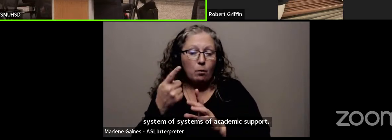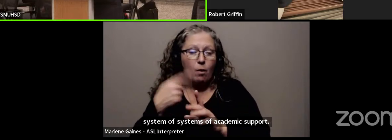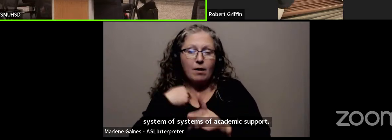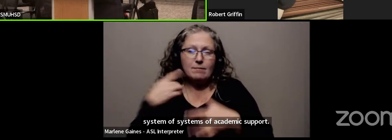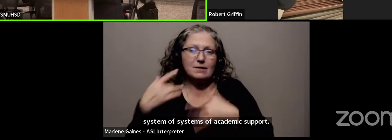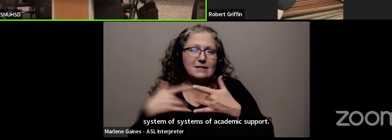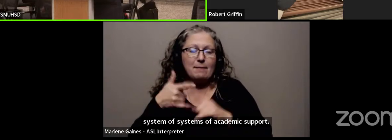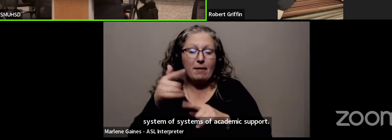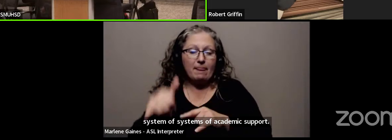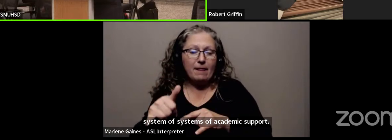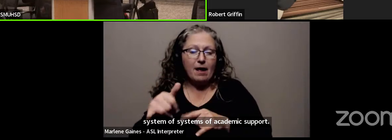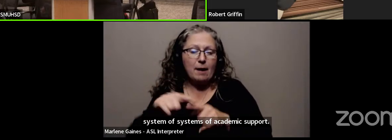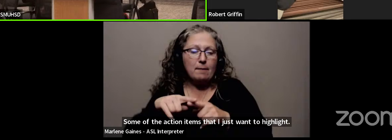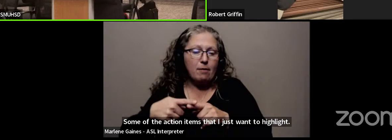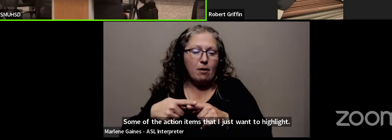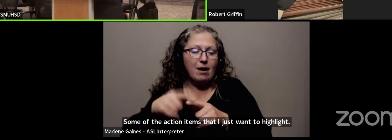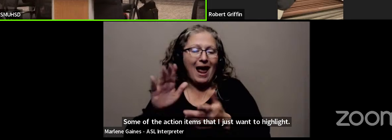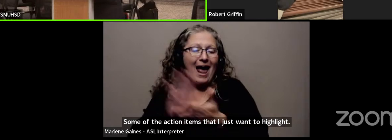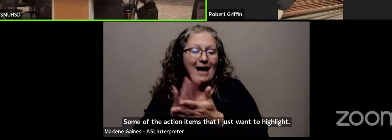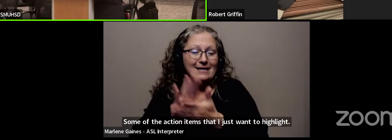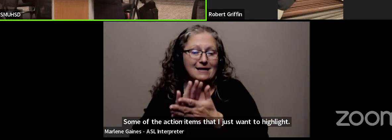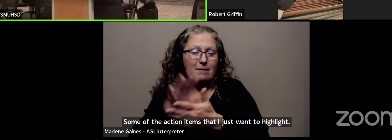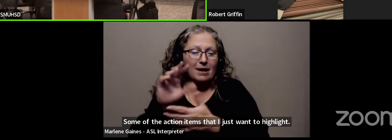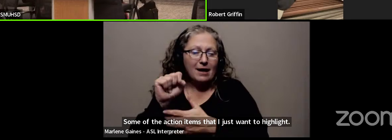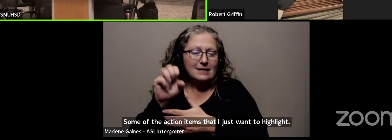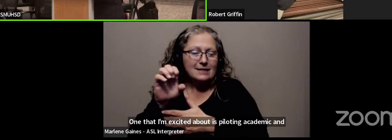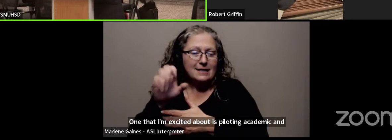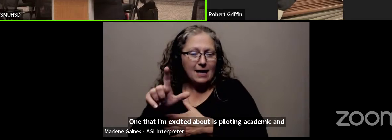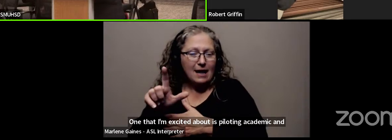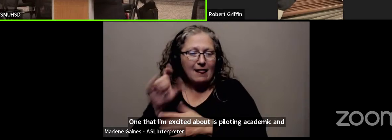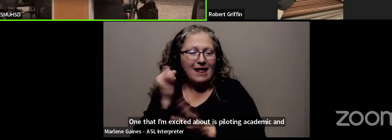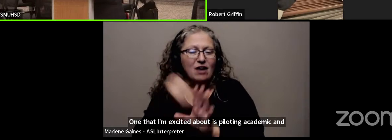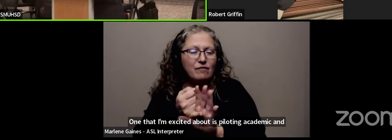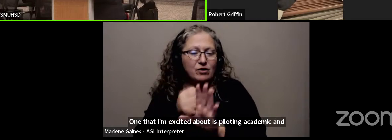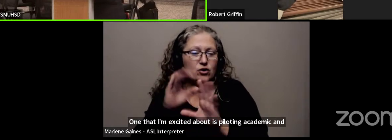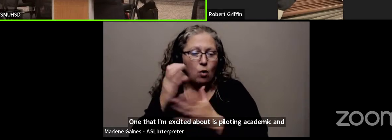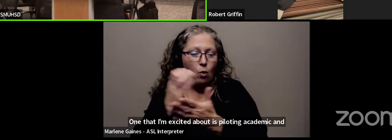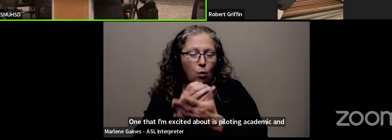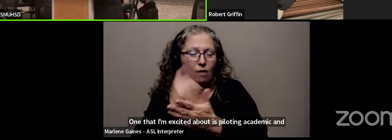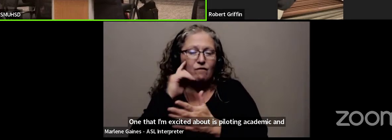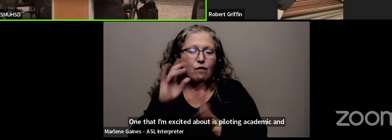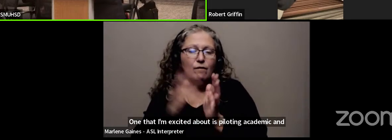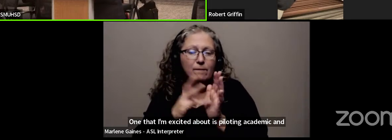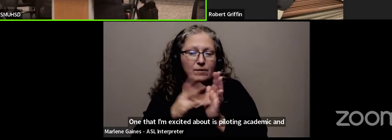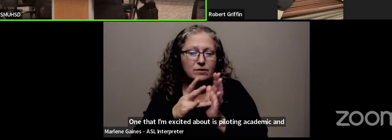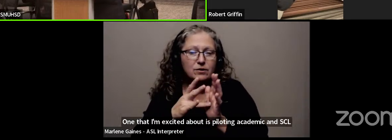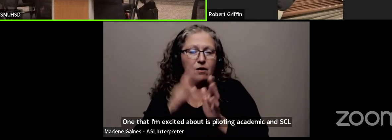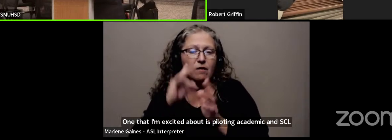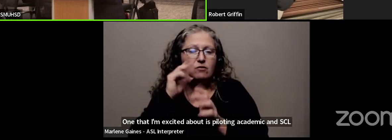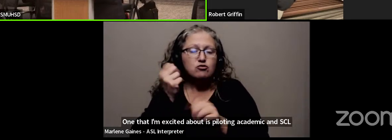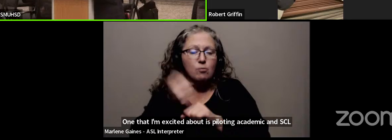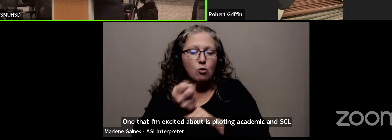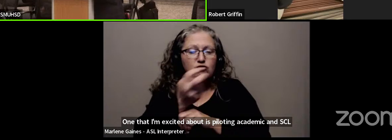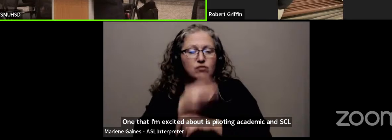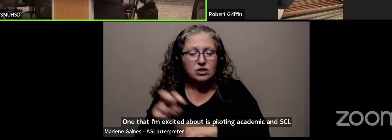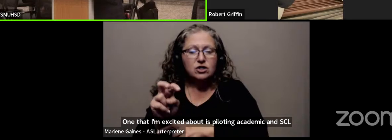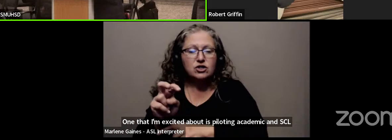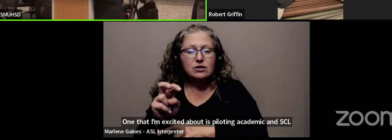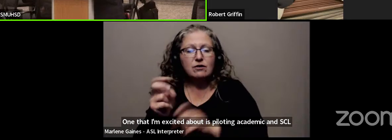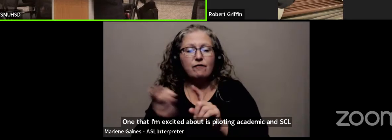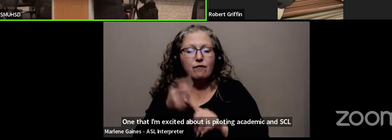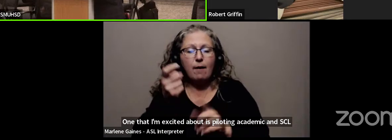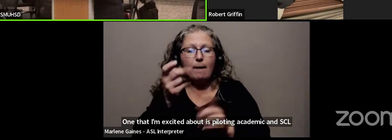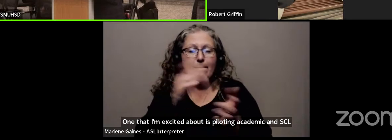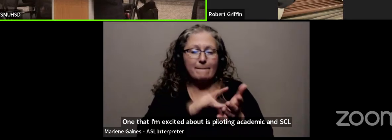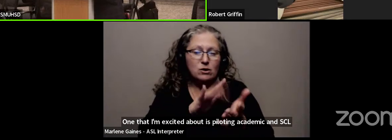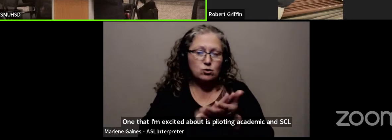excited about is piloting academic and SEL intervention course for 9th graders to support transition from middle